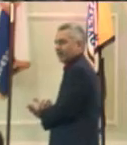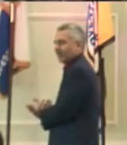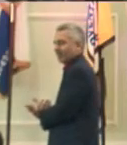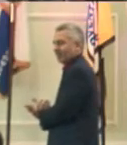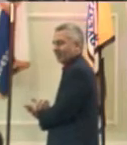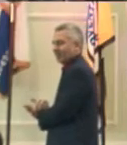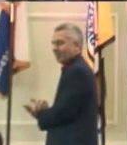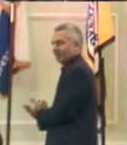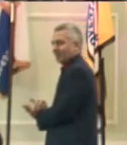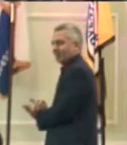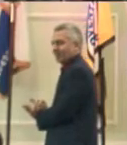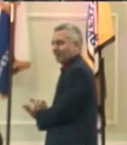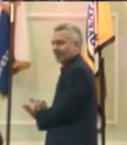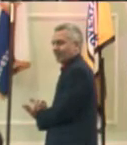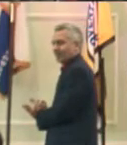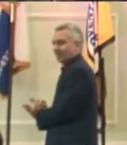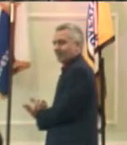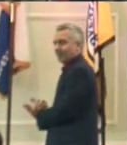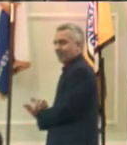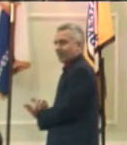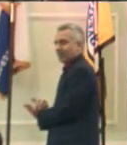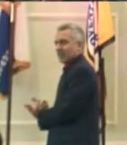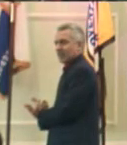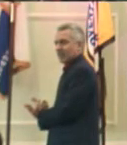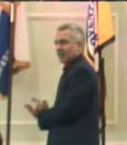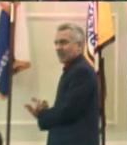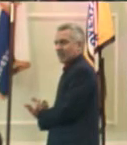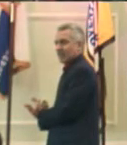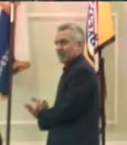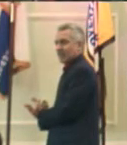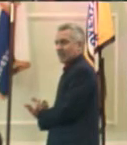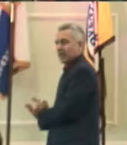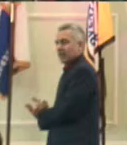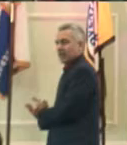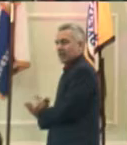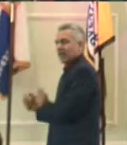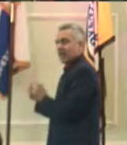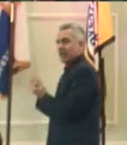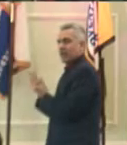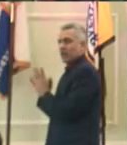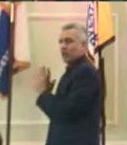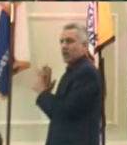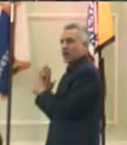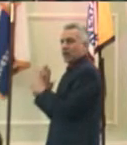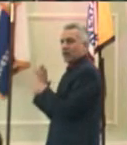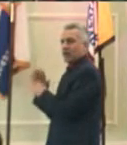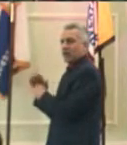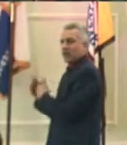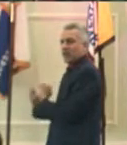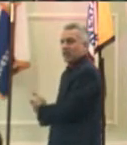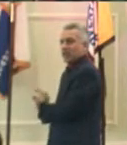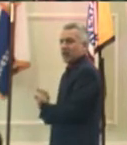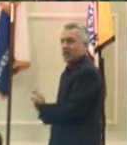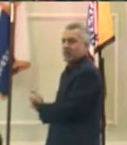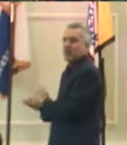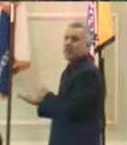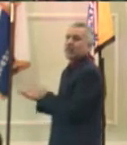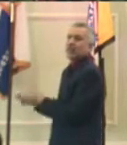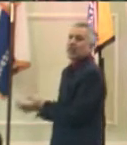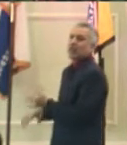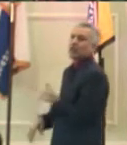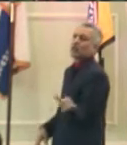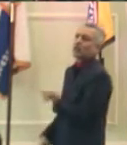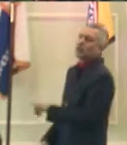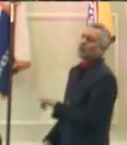And it wasn't an enduring hold, though, because a few hours later, that infant son also passed away.